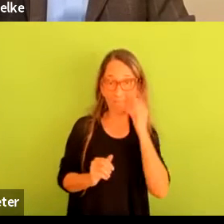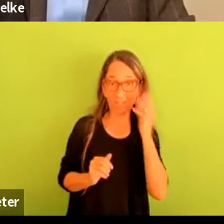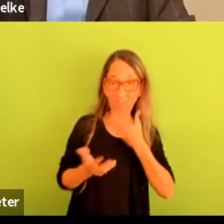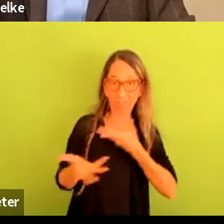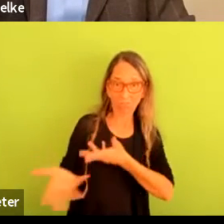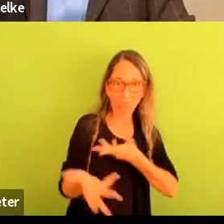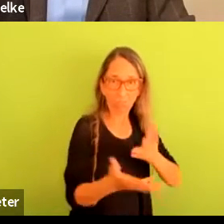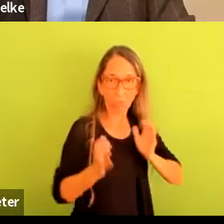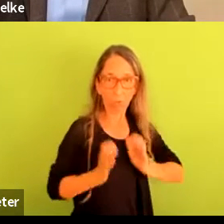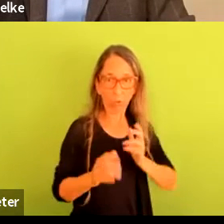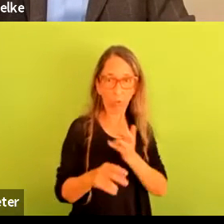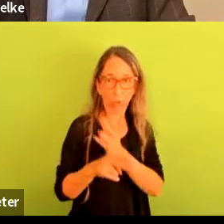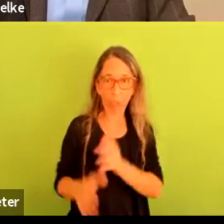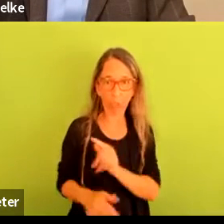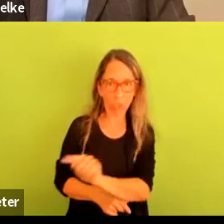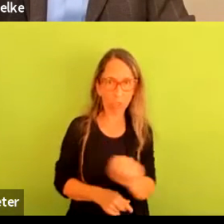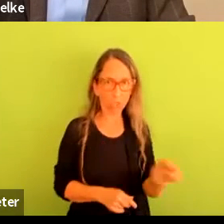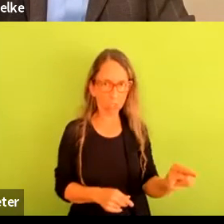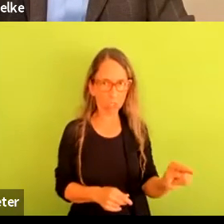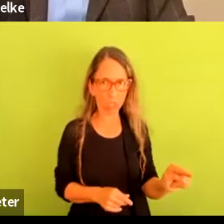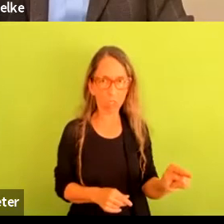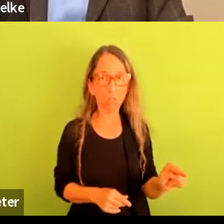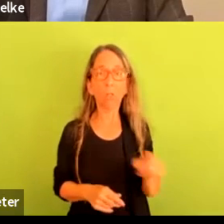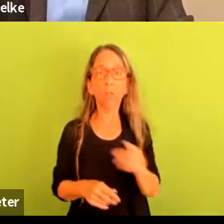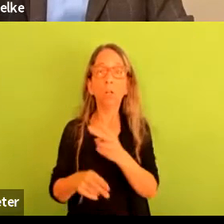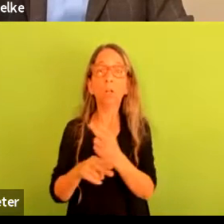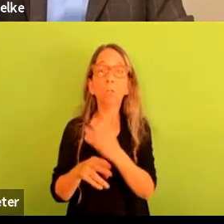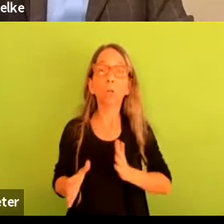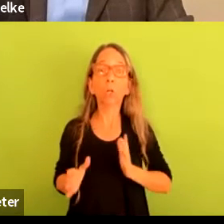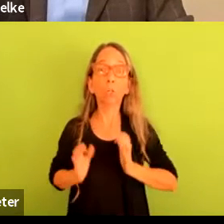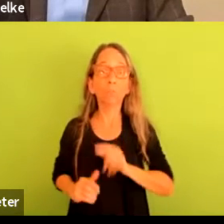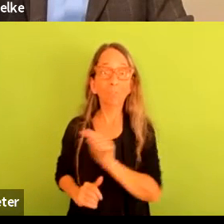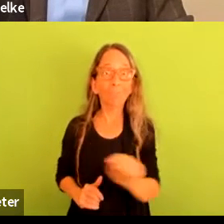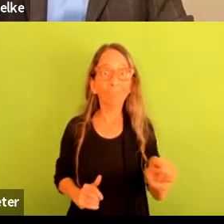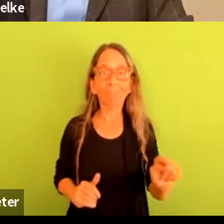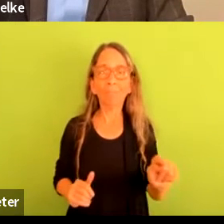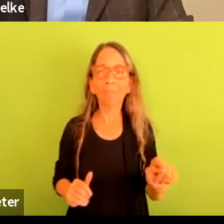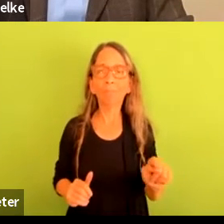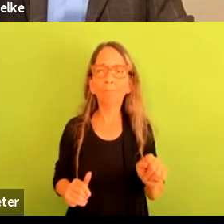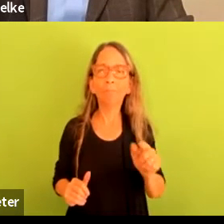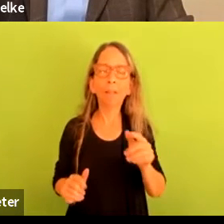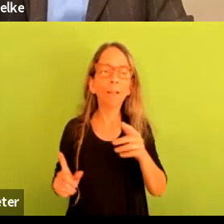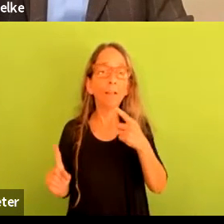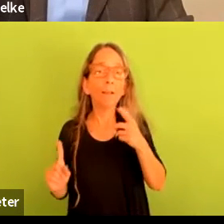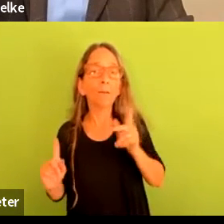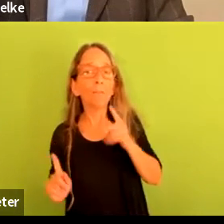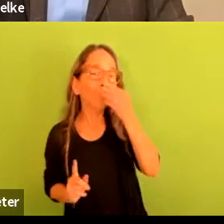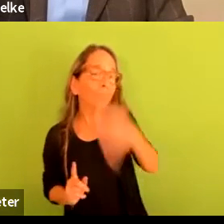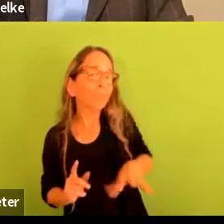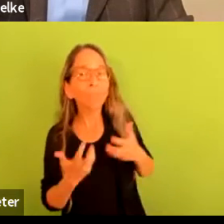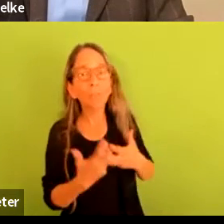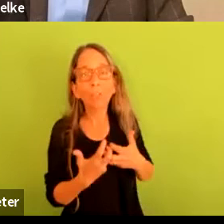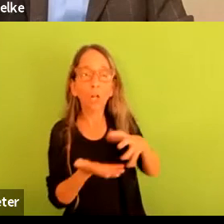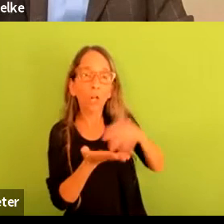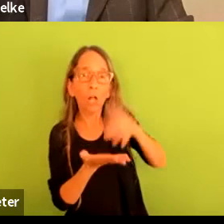they almost don't care about machine learning. They really just care about how effective